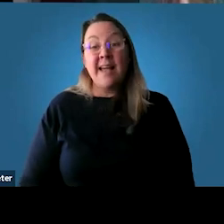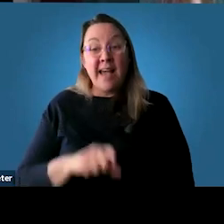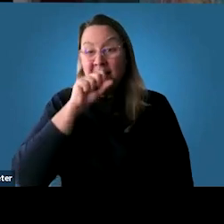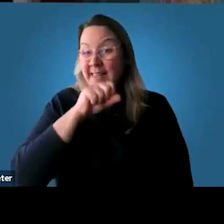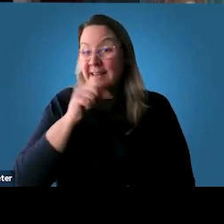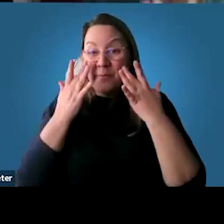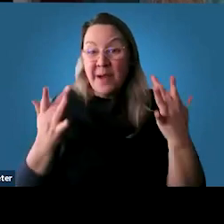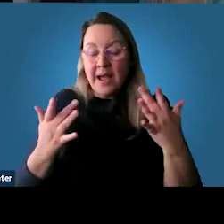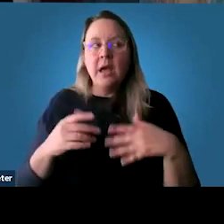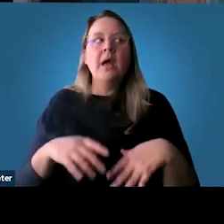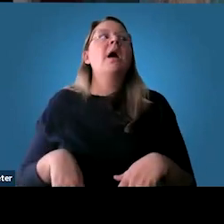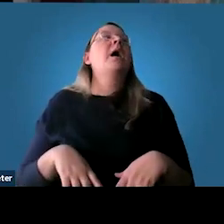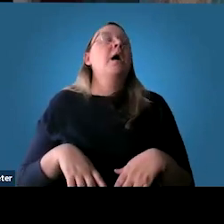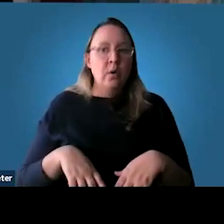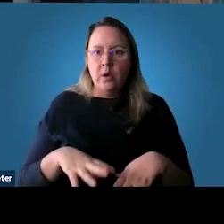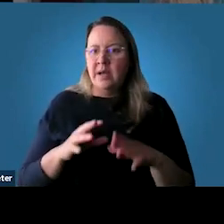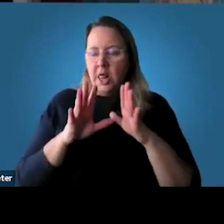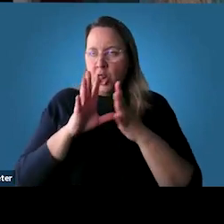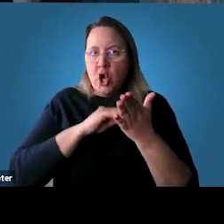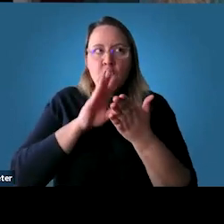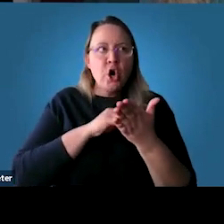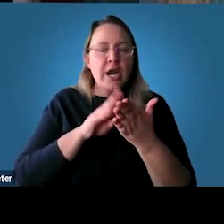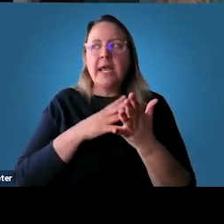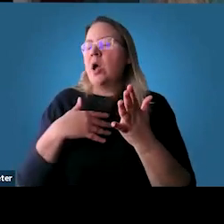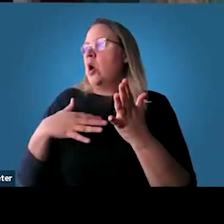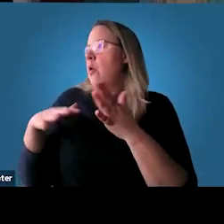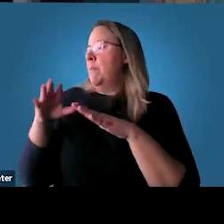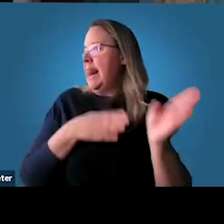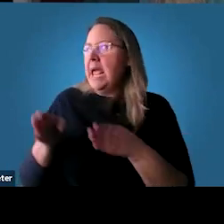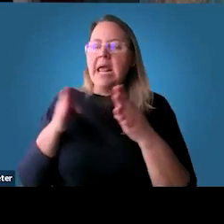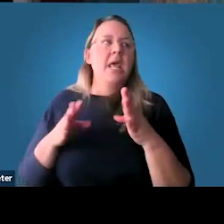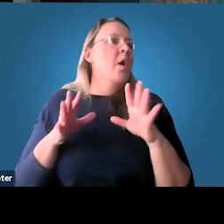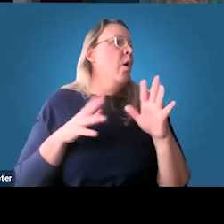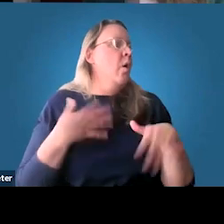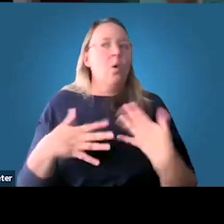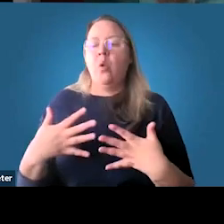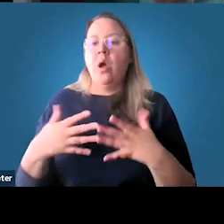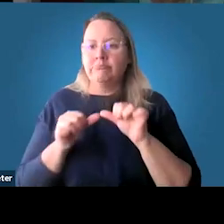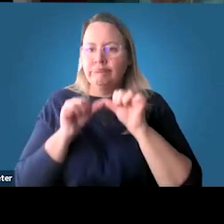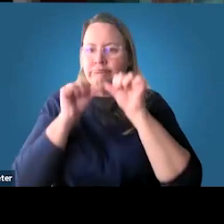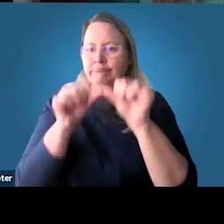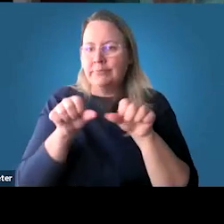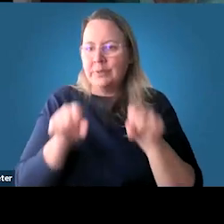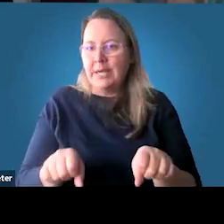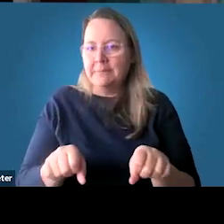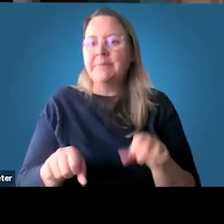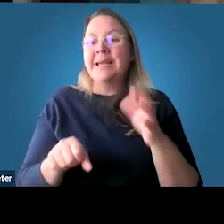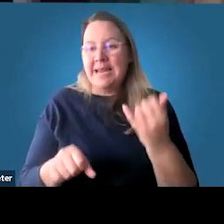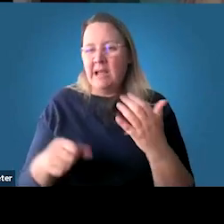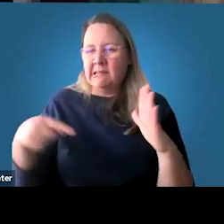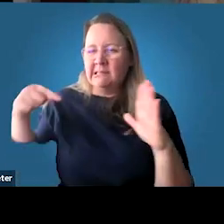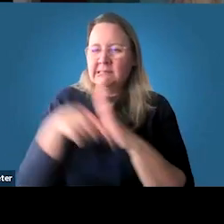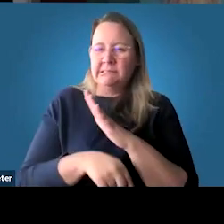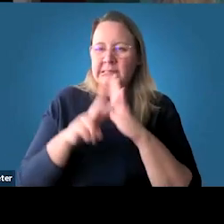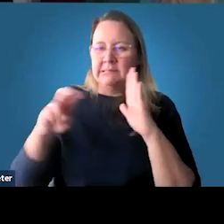you're setting yourself up for continuous learning and agile planning. Let's pause here for a second and go a little deeper into